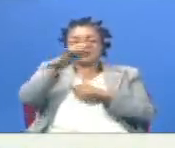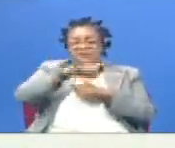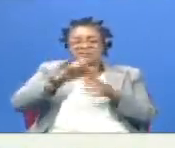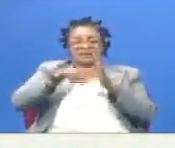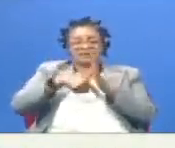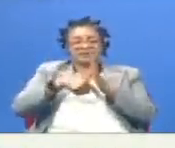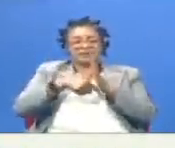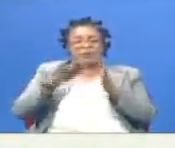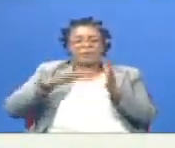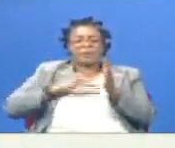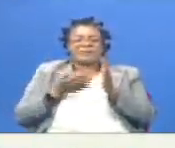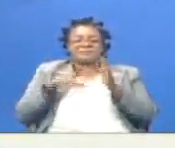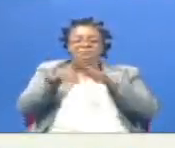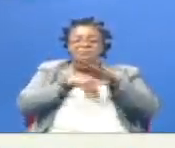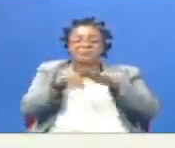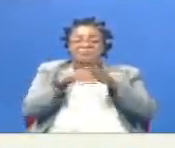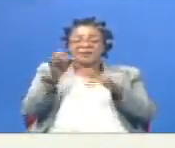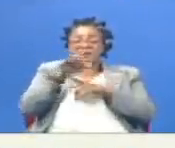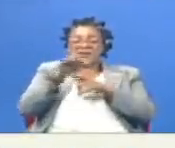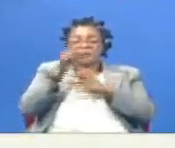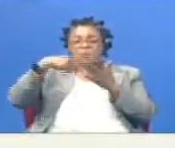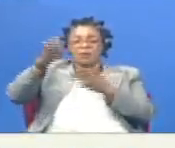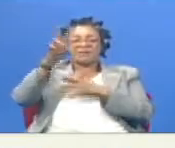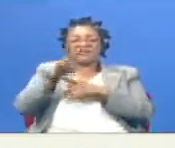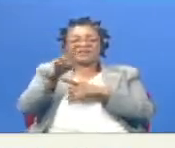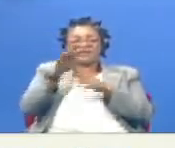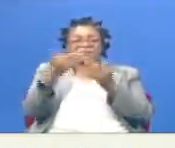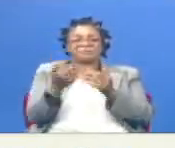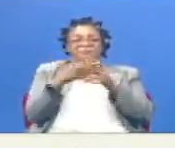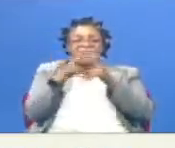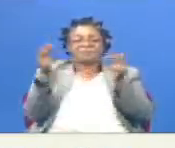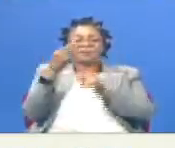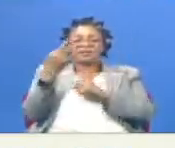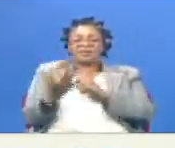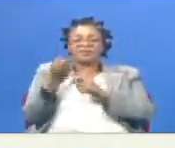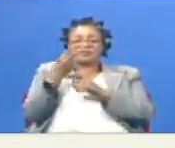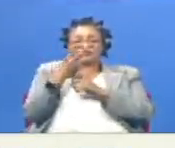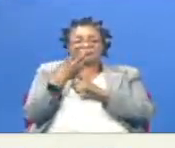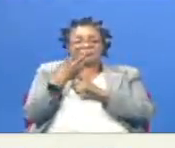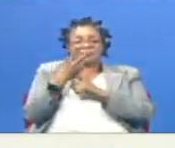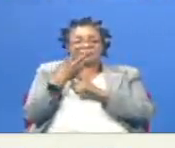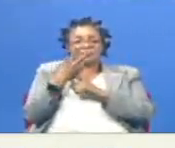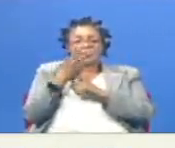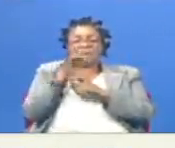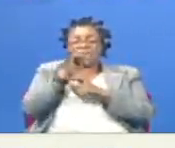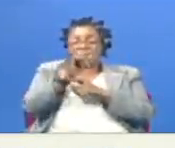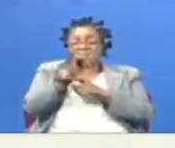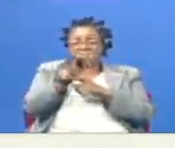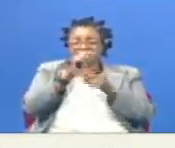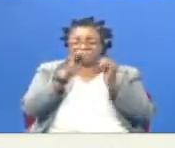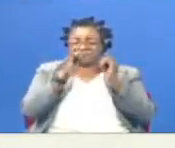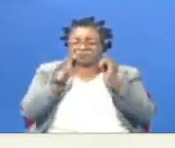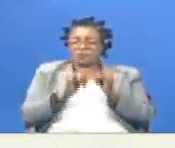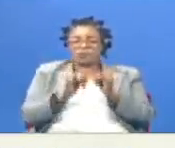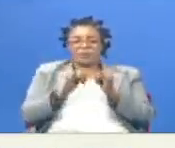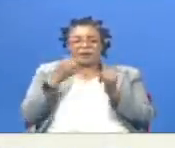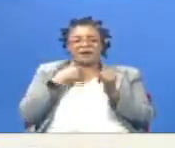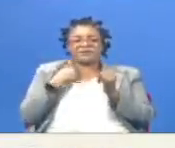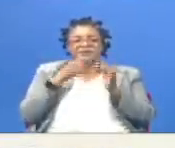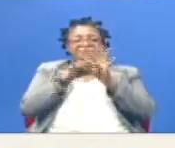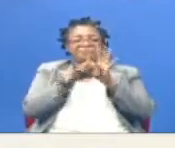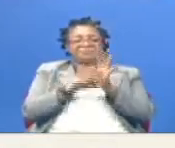The Women's Premier League, which was won by Vihiga Queens, will now start on the 3rd of December. This latest twist could trigger litigation from